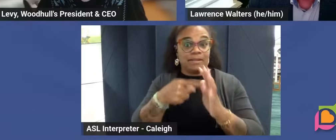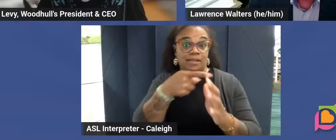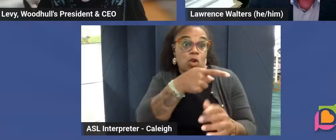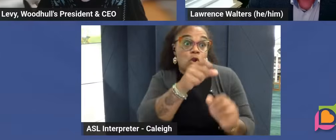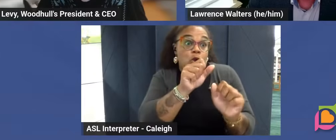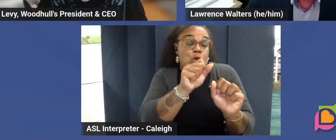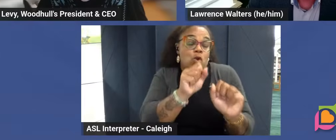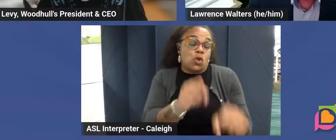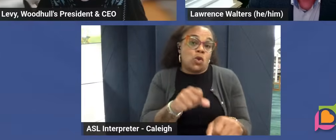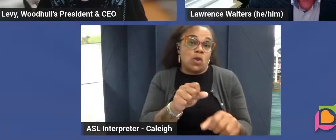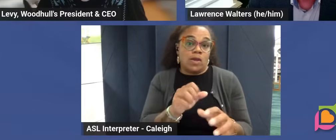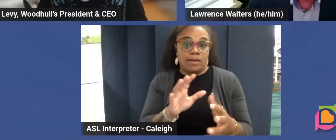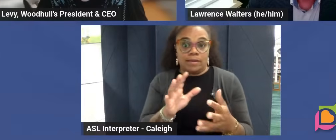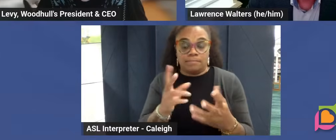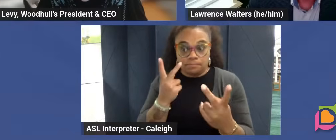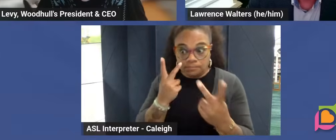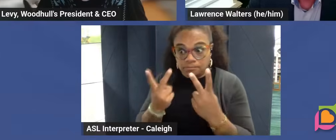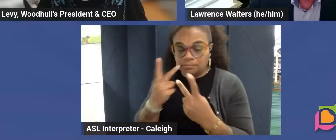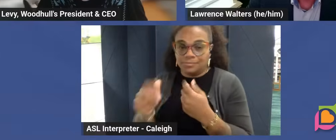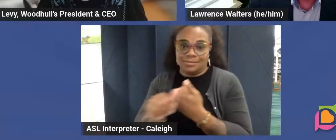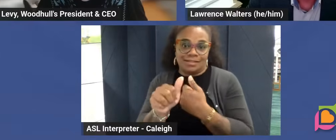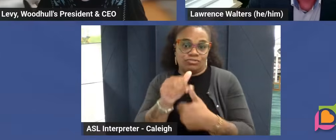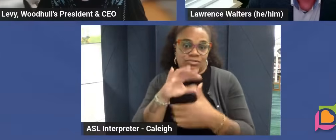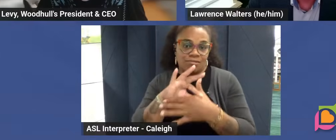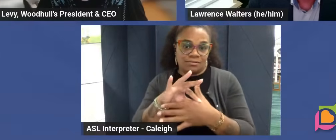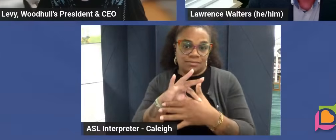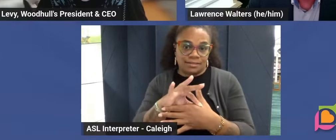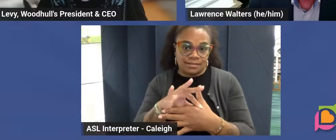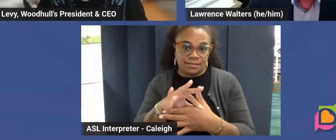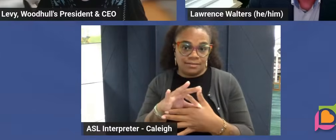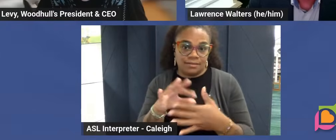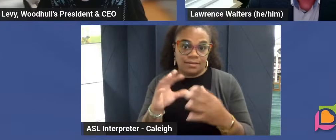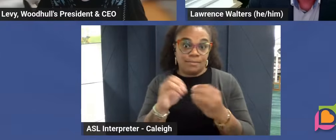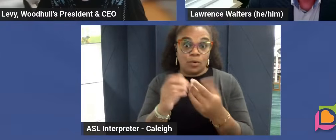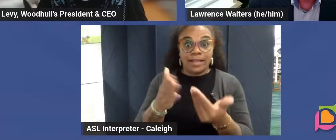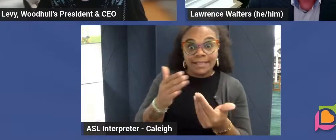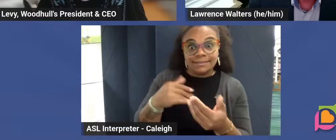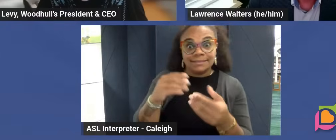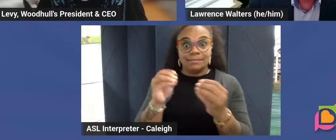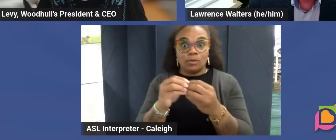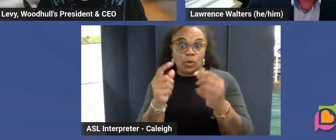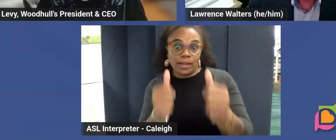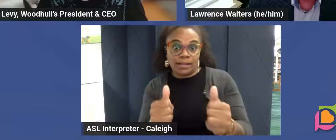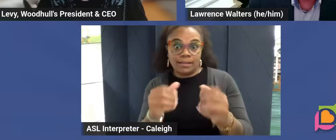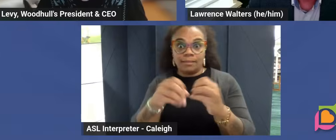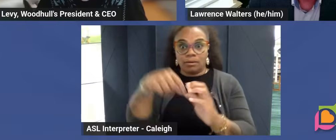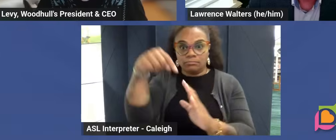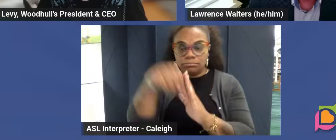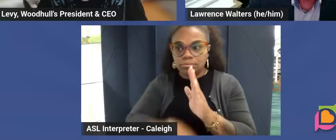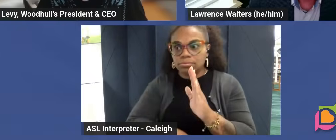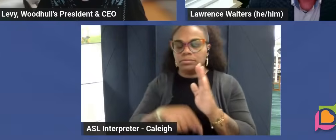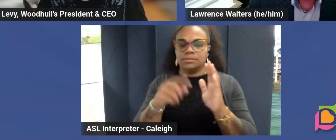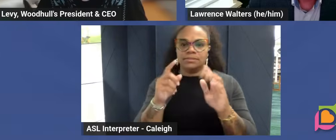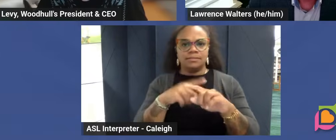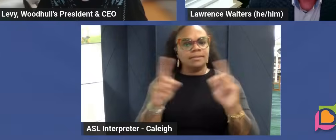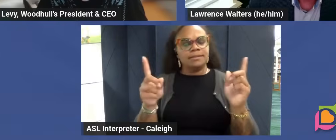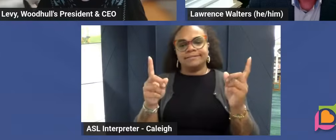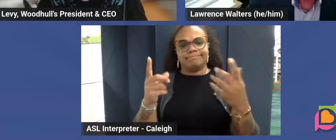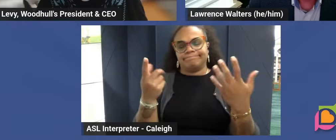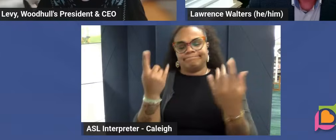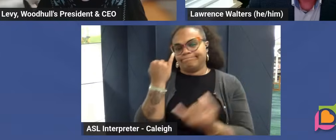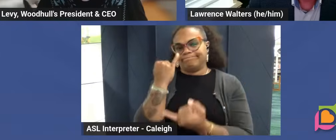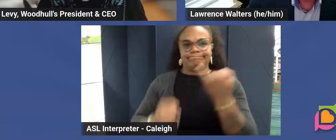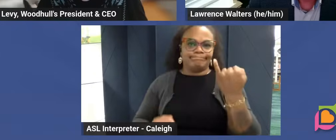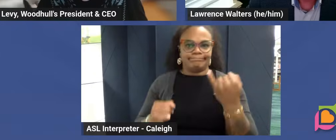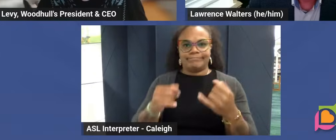to harmful content easier, more quickly, more extensively. But ultimately, the court looked